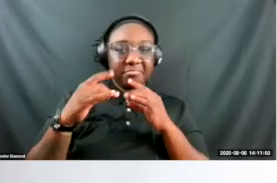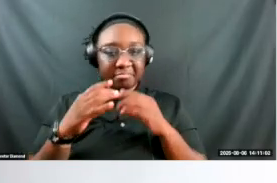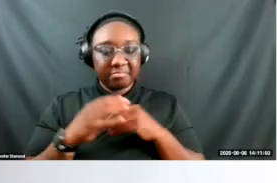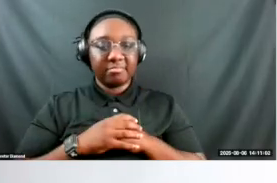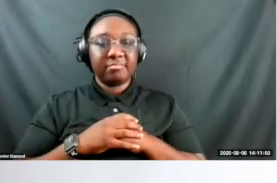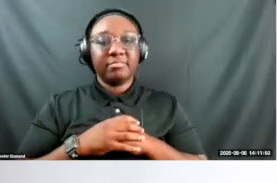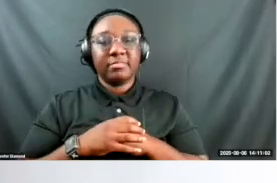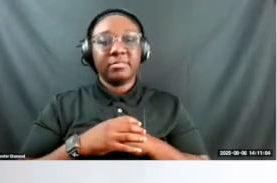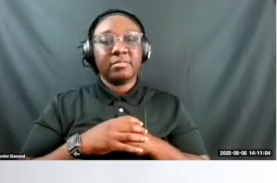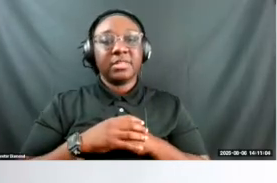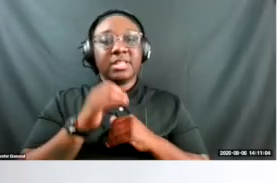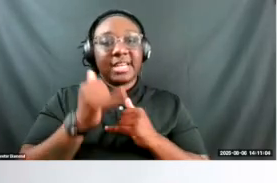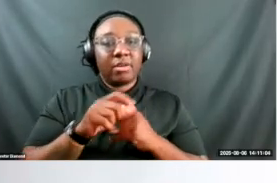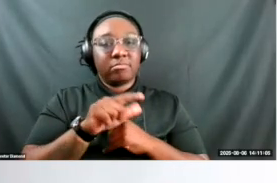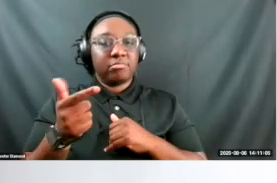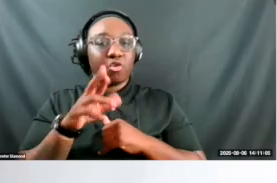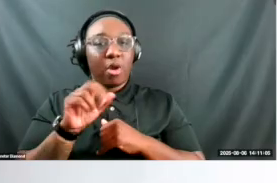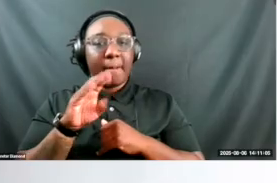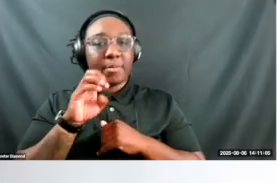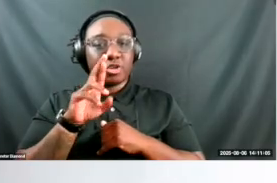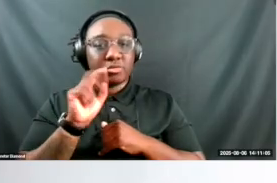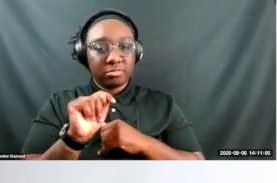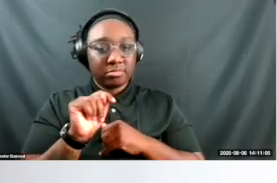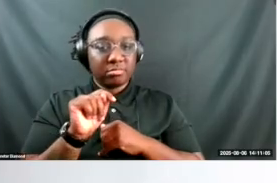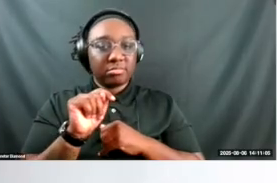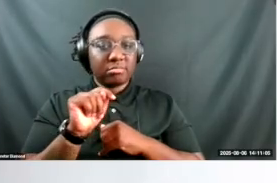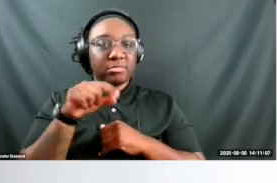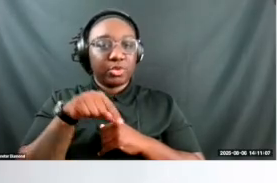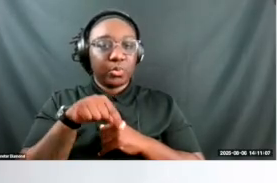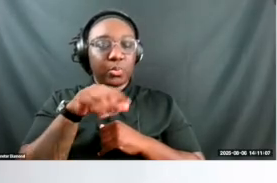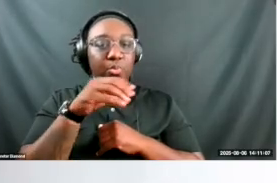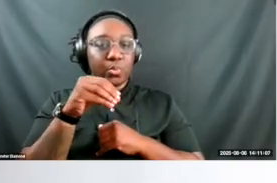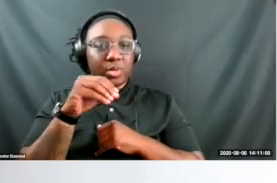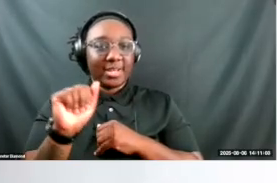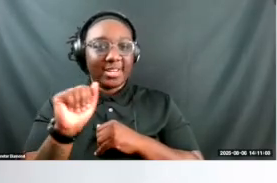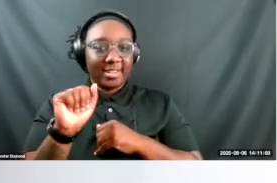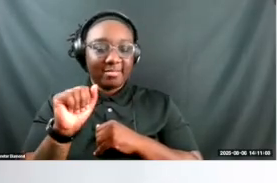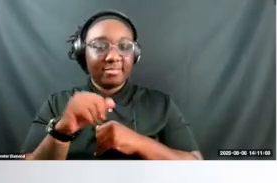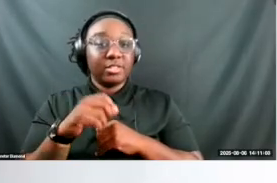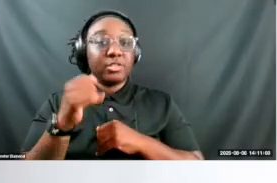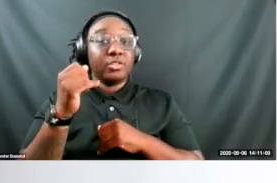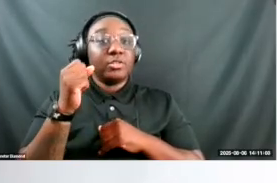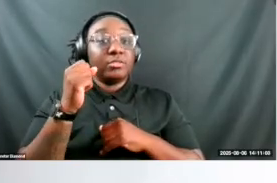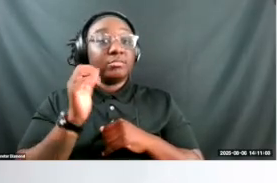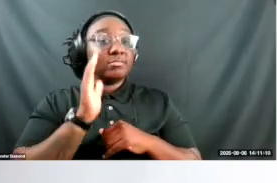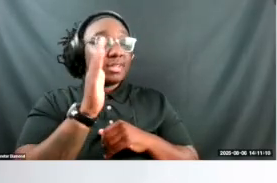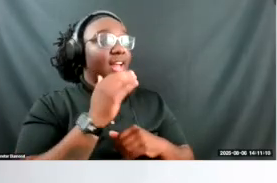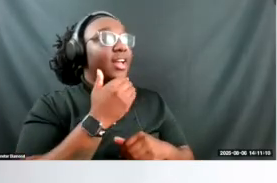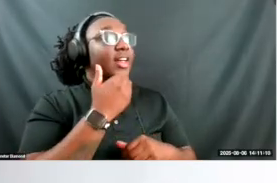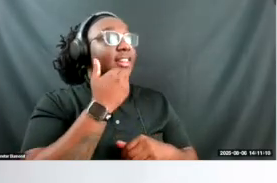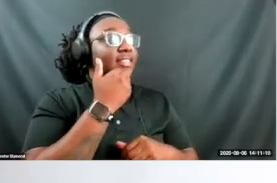Thank you, Michaela. Okay, folks, if you would like to make a comment or ask a question, please raise your